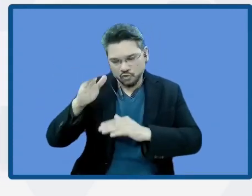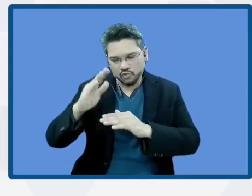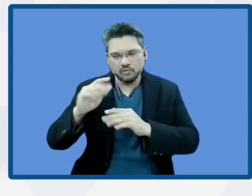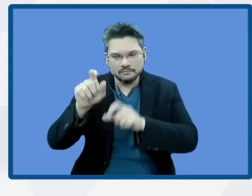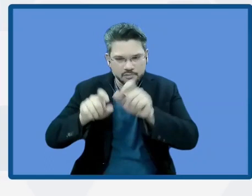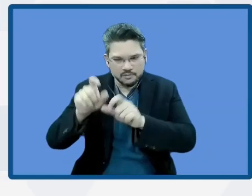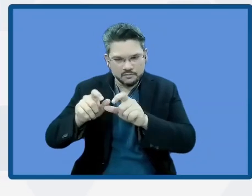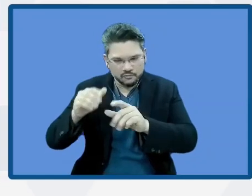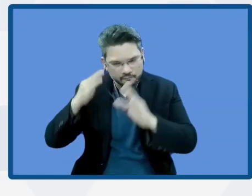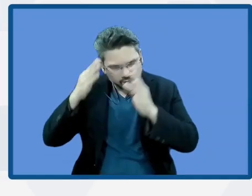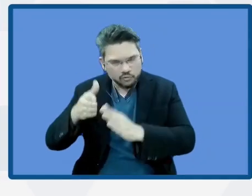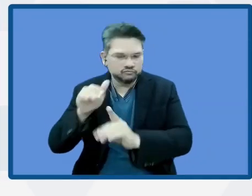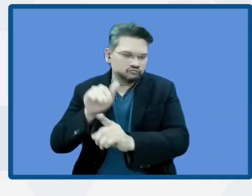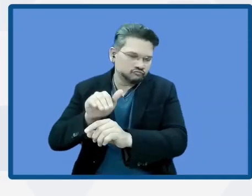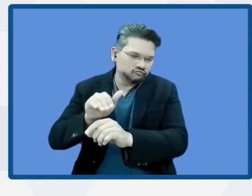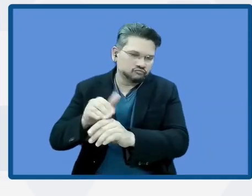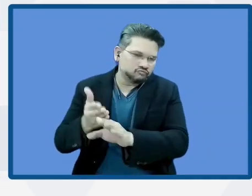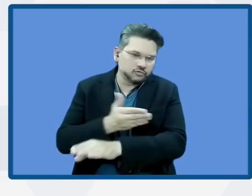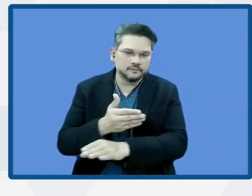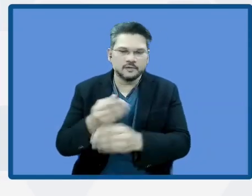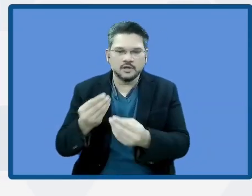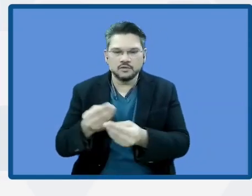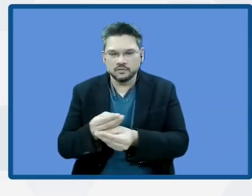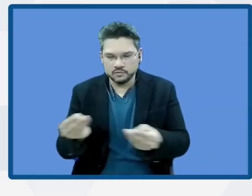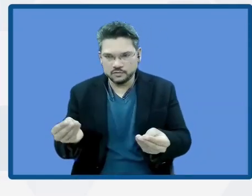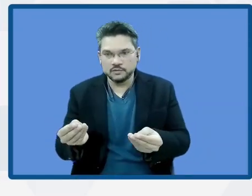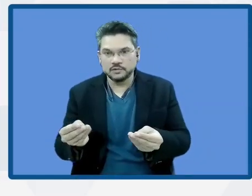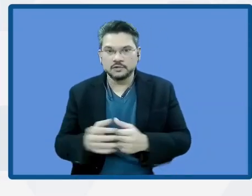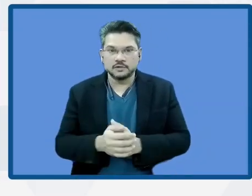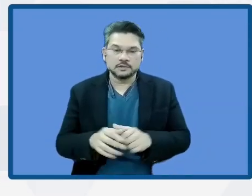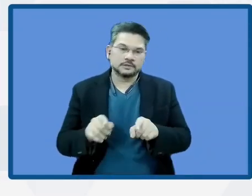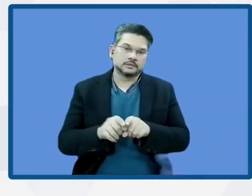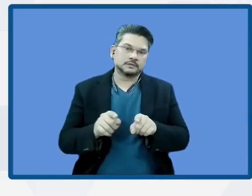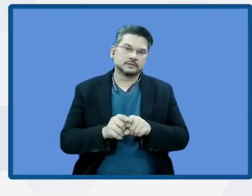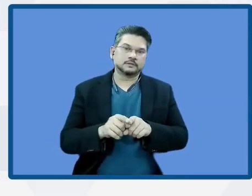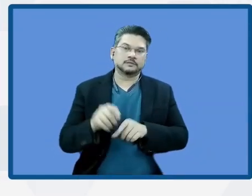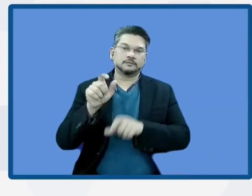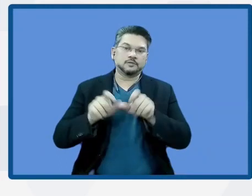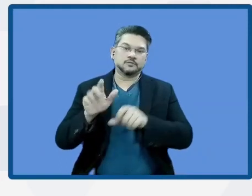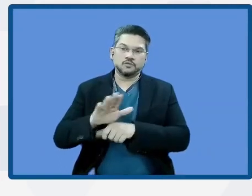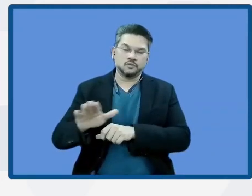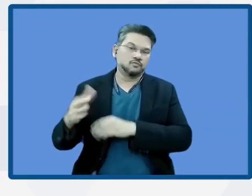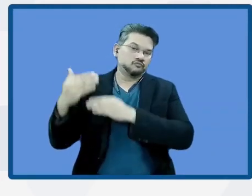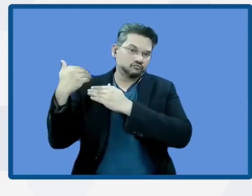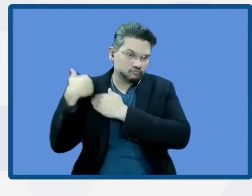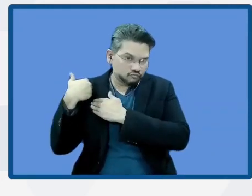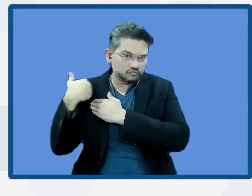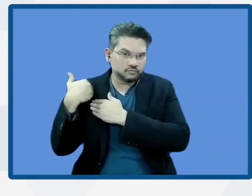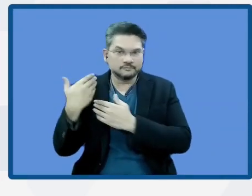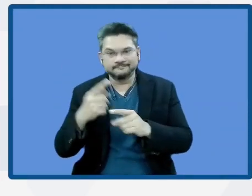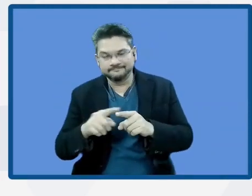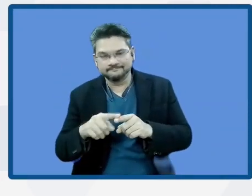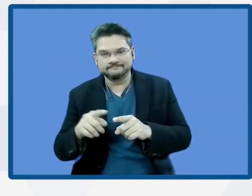For example, expanding the coverage, the role of the citizens, and the recognition